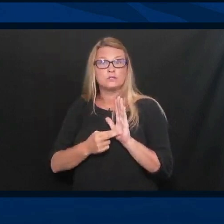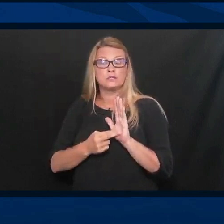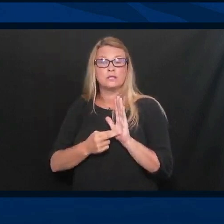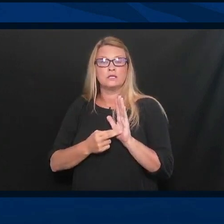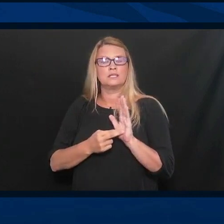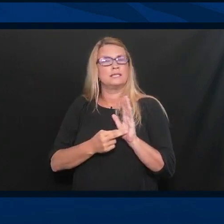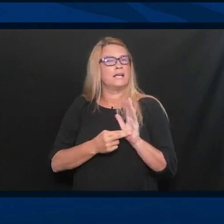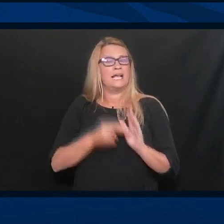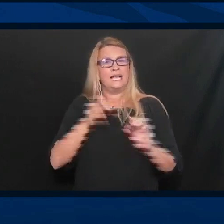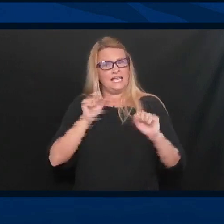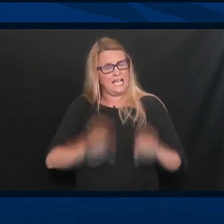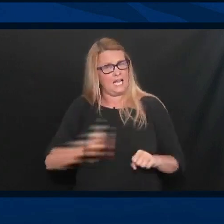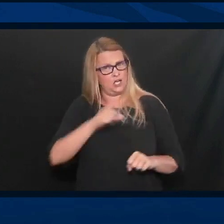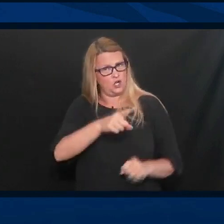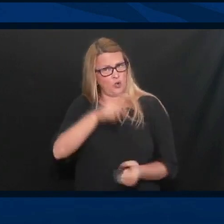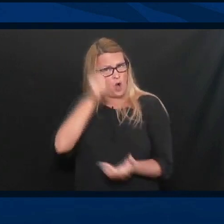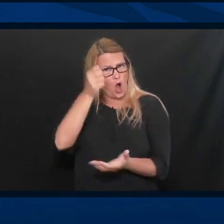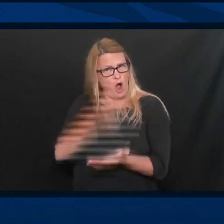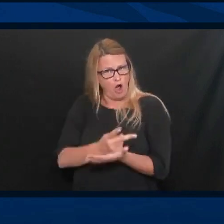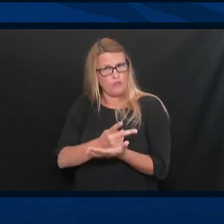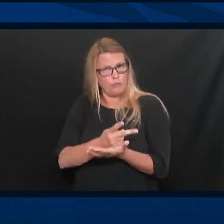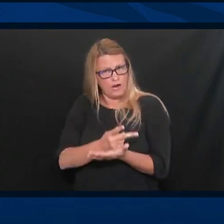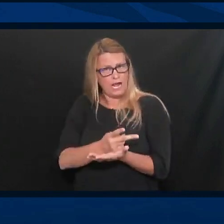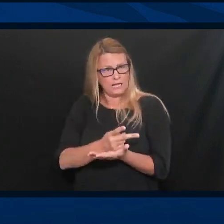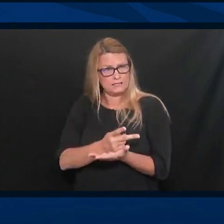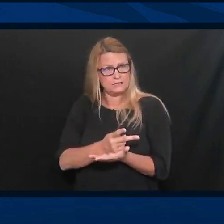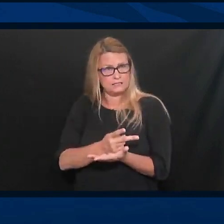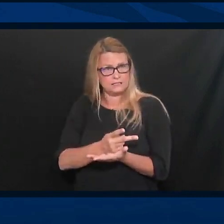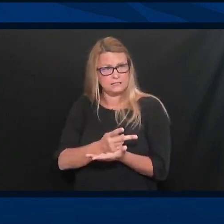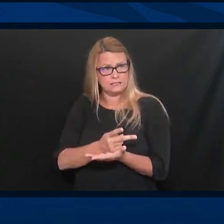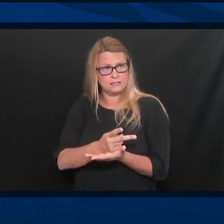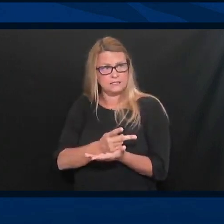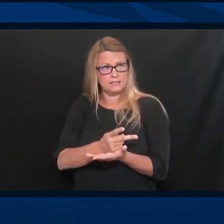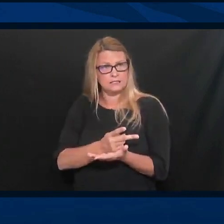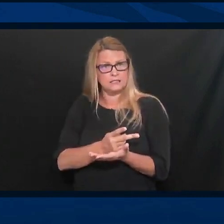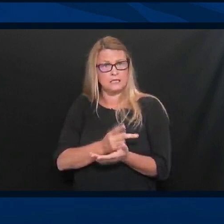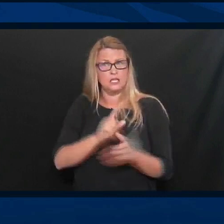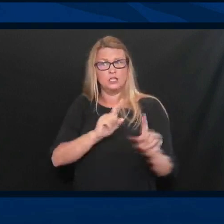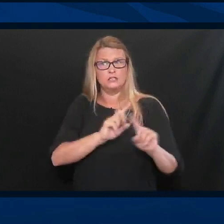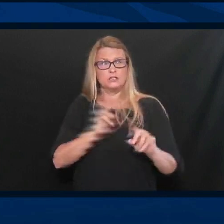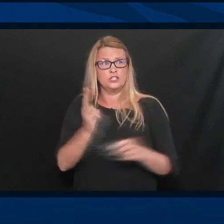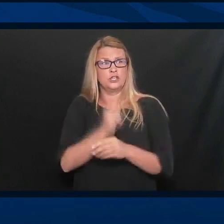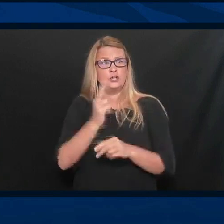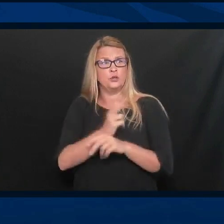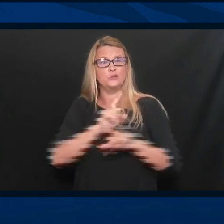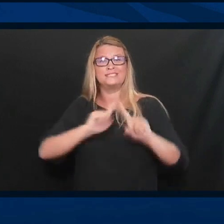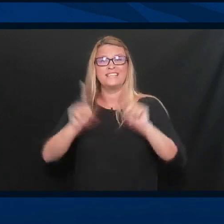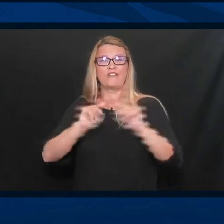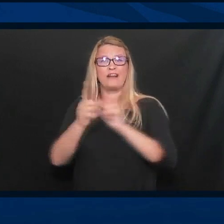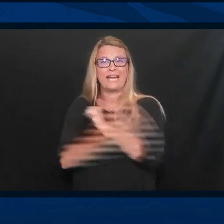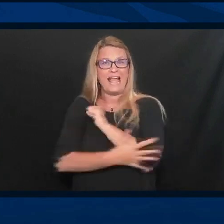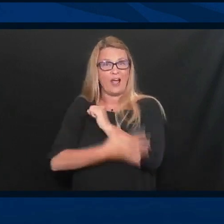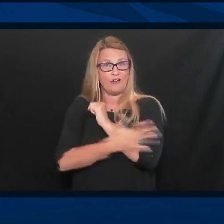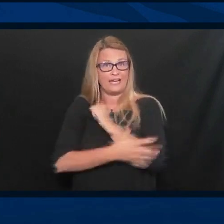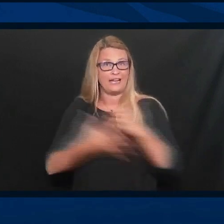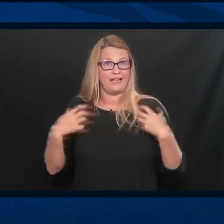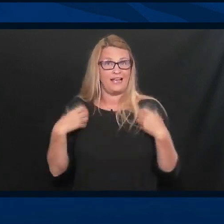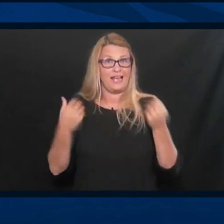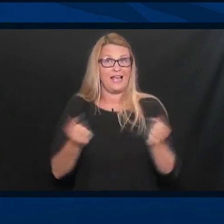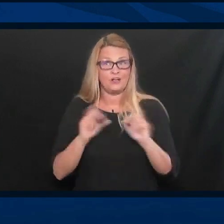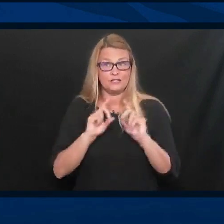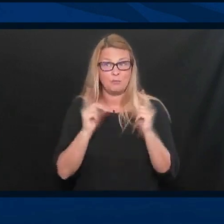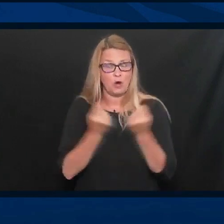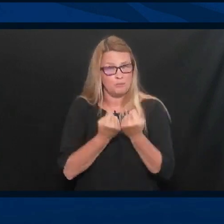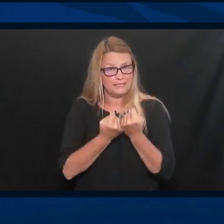you not authorize the National Guard to go to different county health departments or other avenues which wouldn't have those same